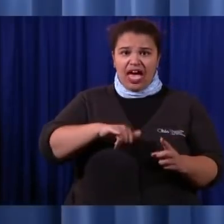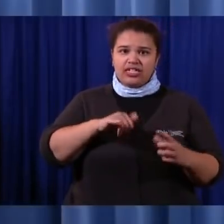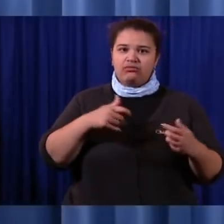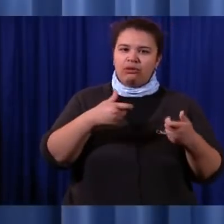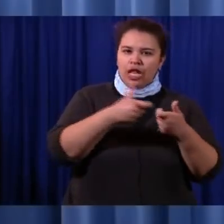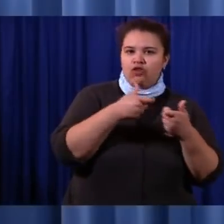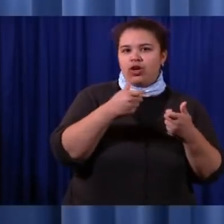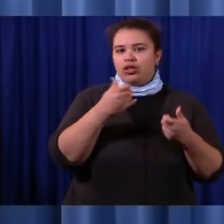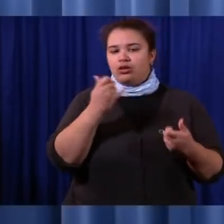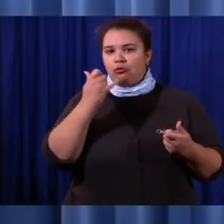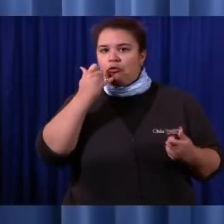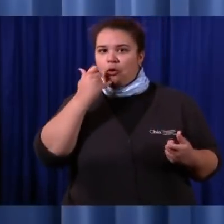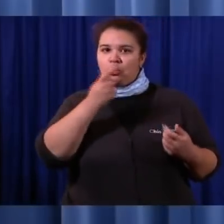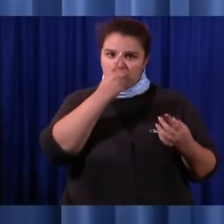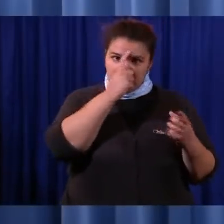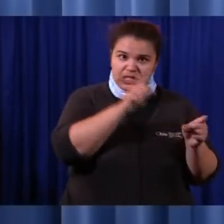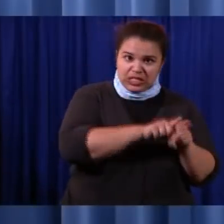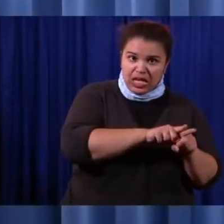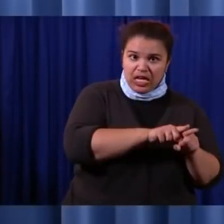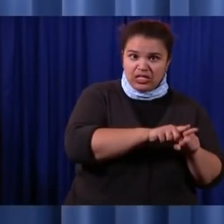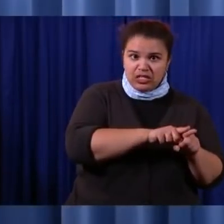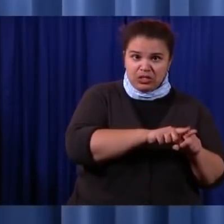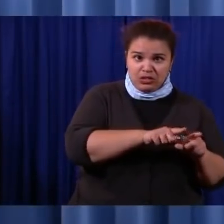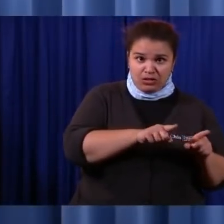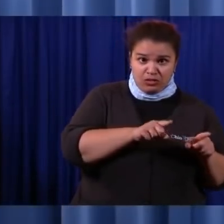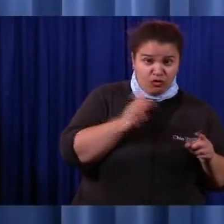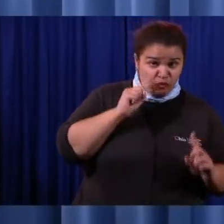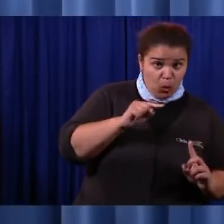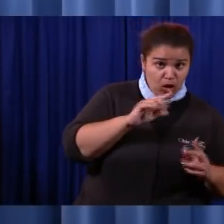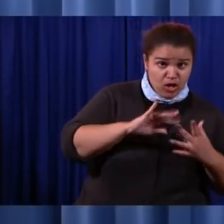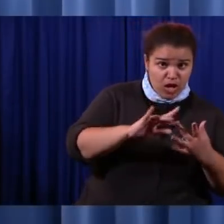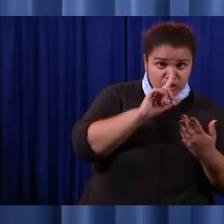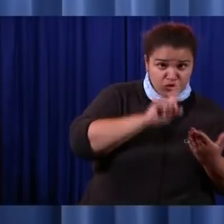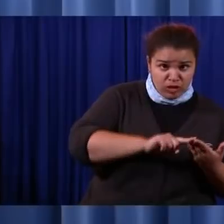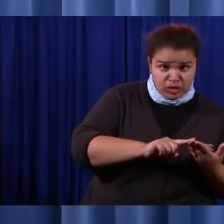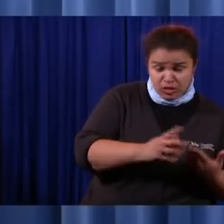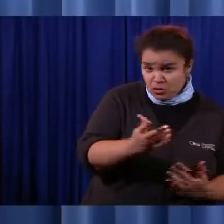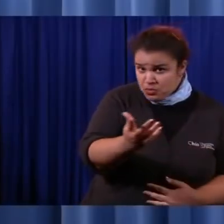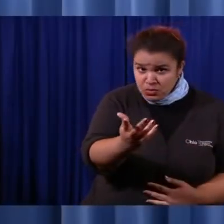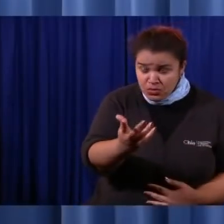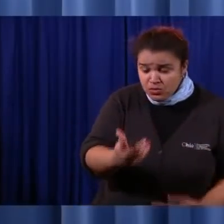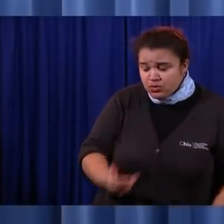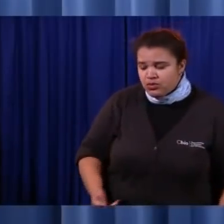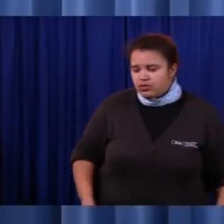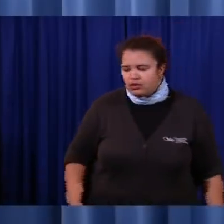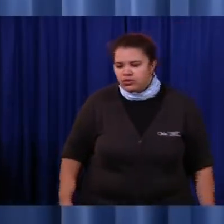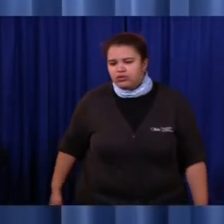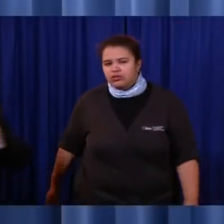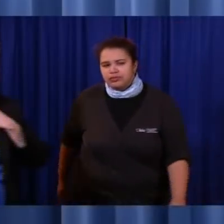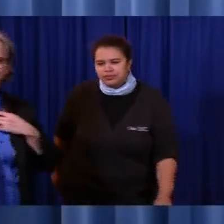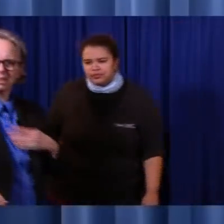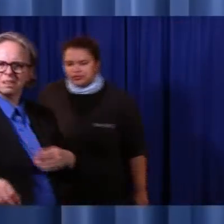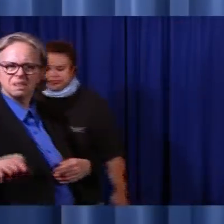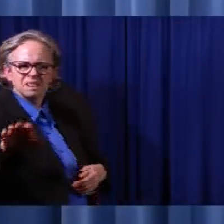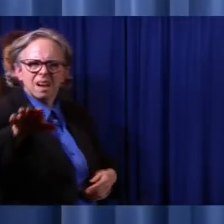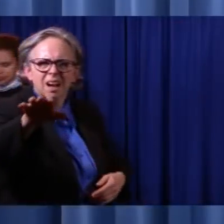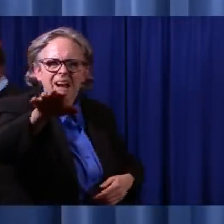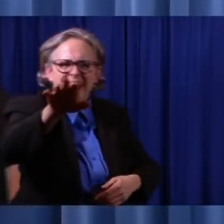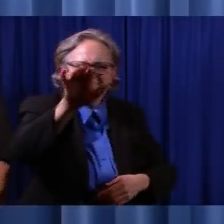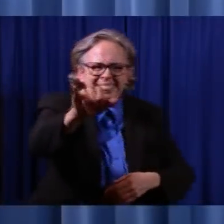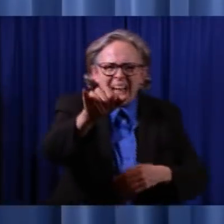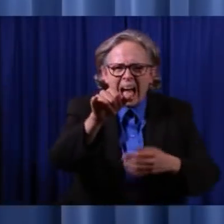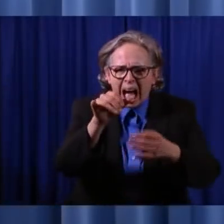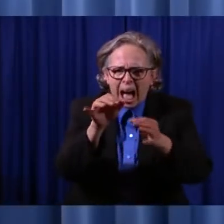listening to the sentiments of the legislature? I have not looked at that language. You know, we want